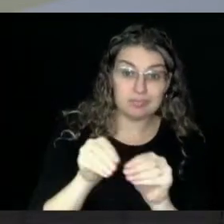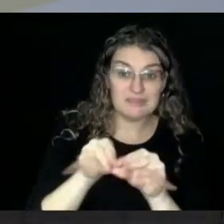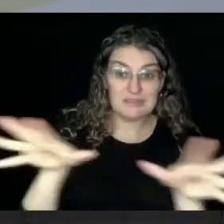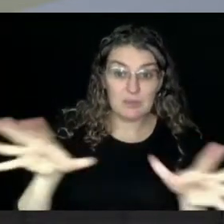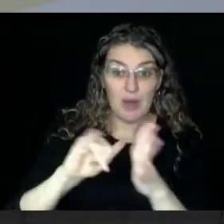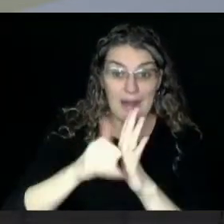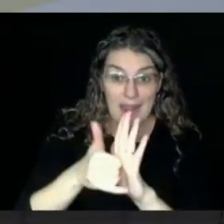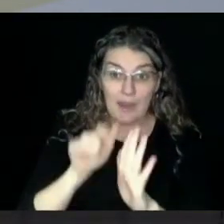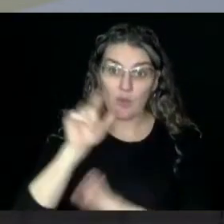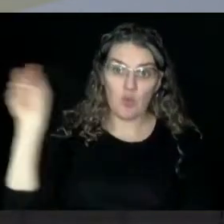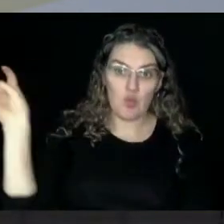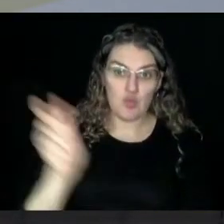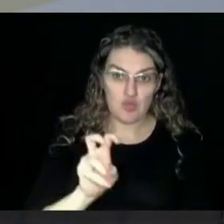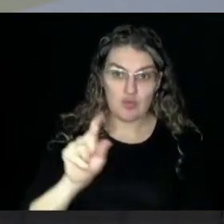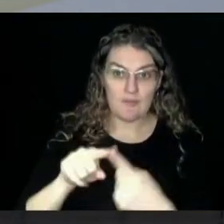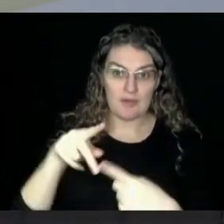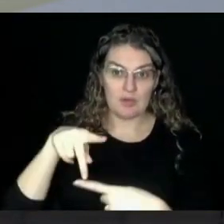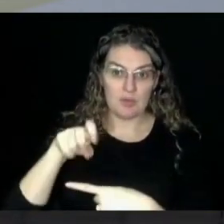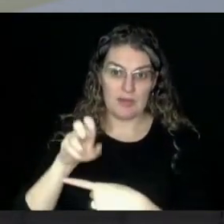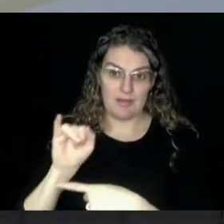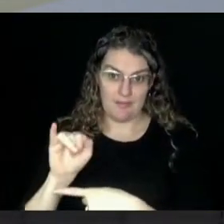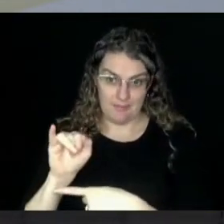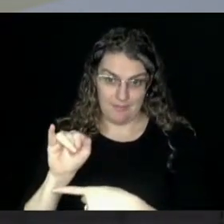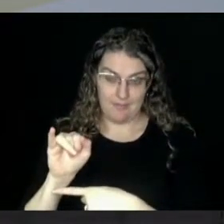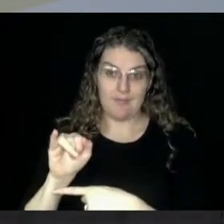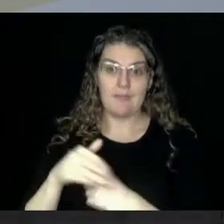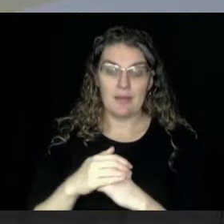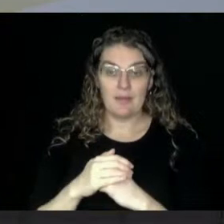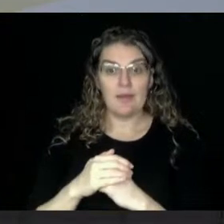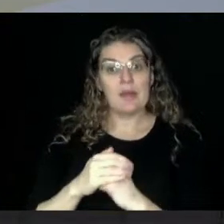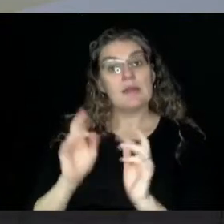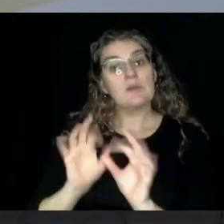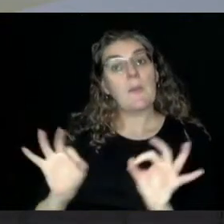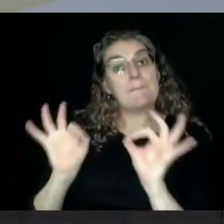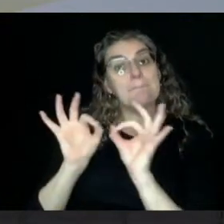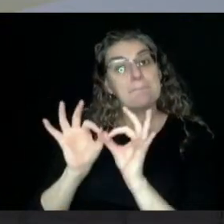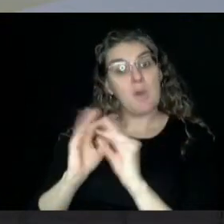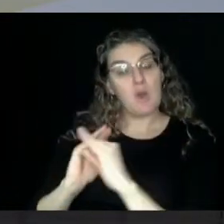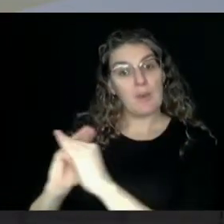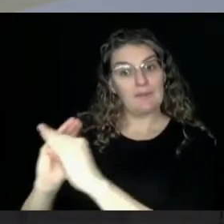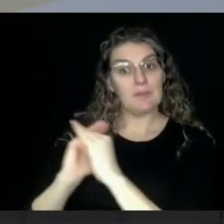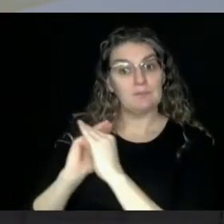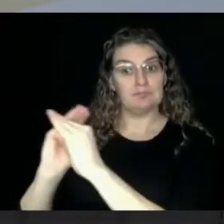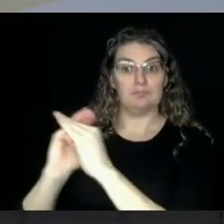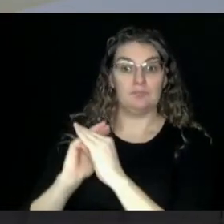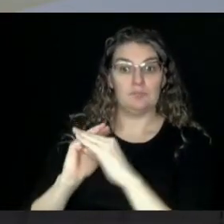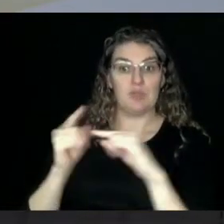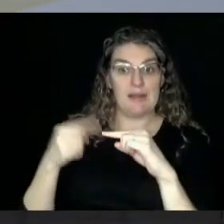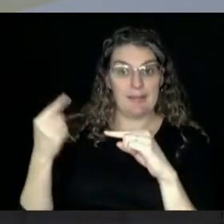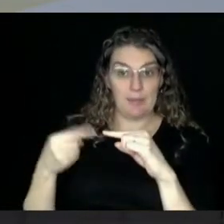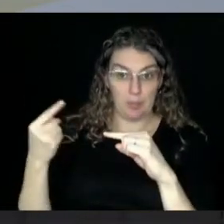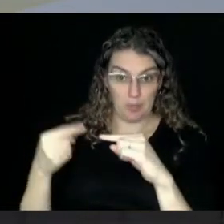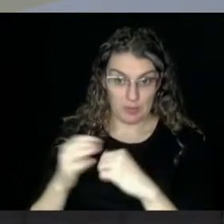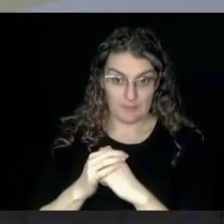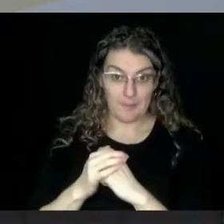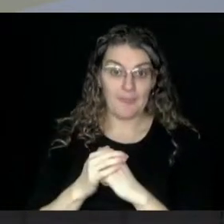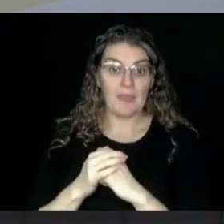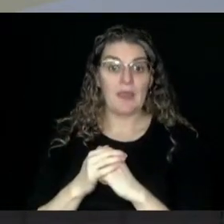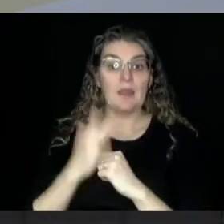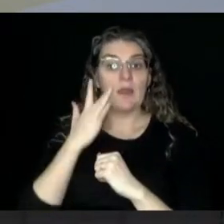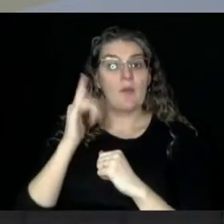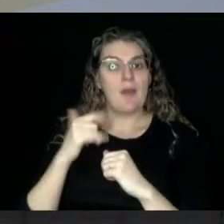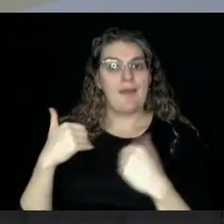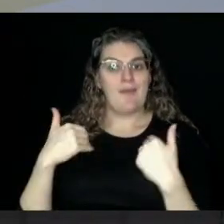out of the province, that challenge is significantly greater with the arrival of the variants of concern. These variants of